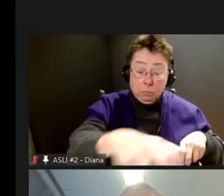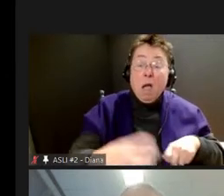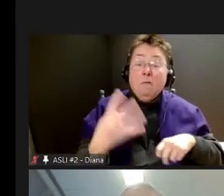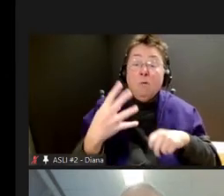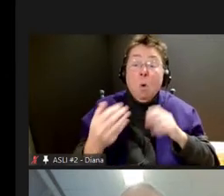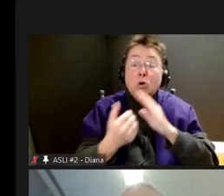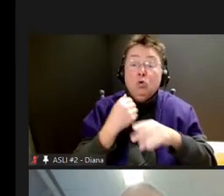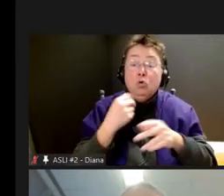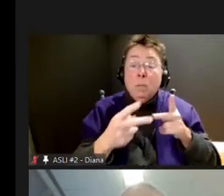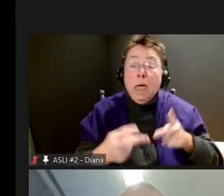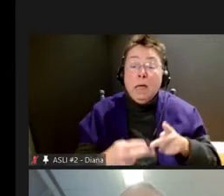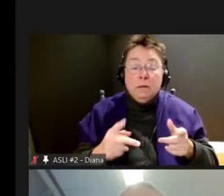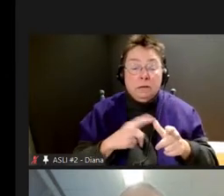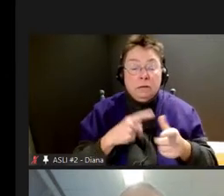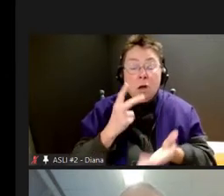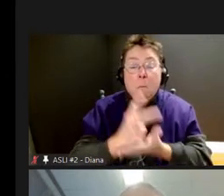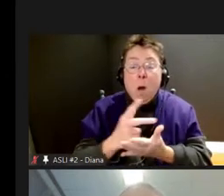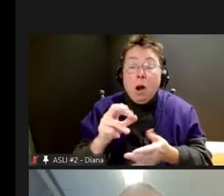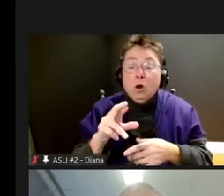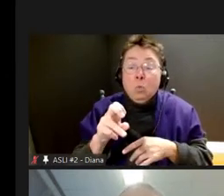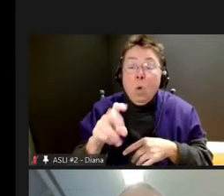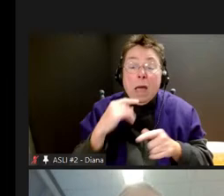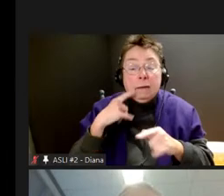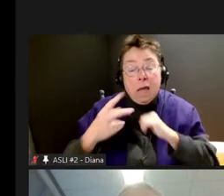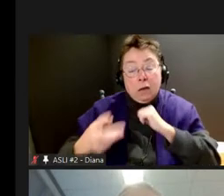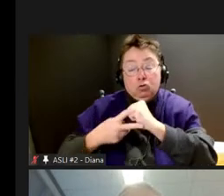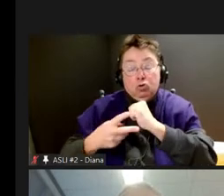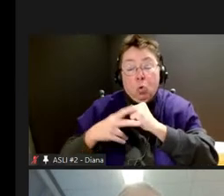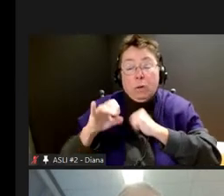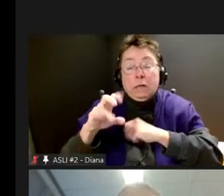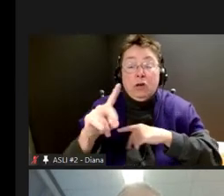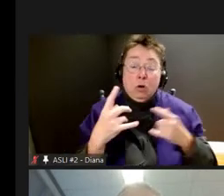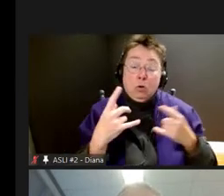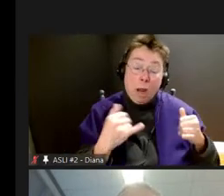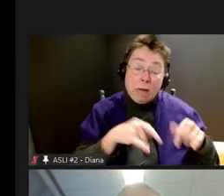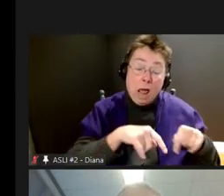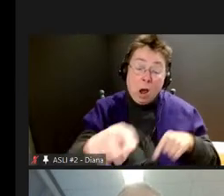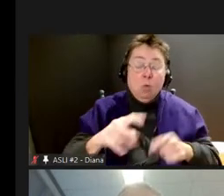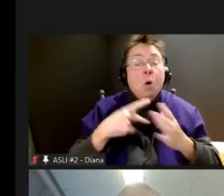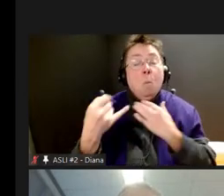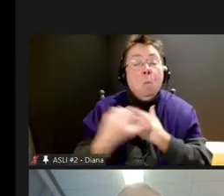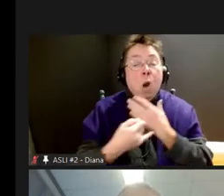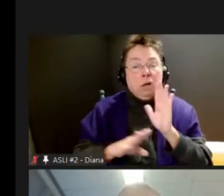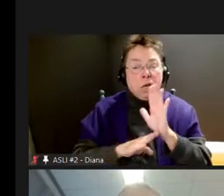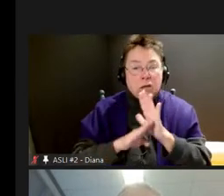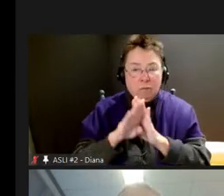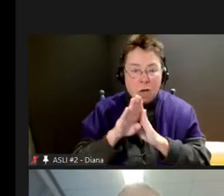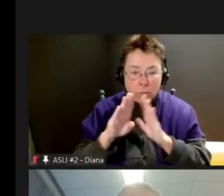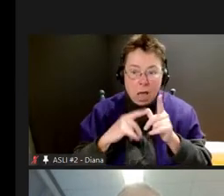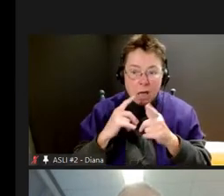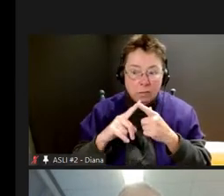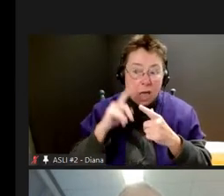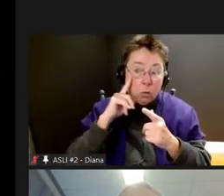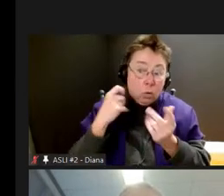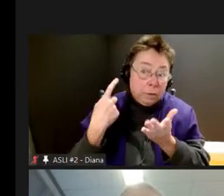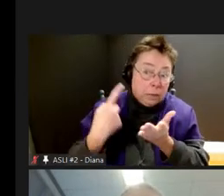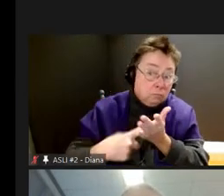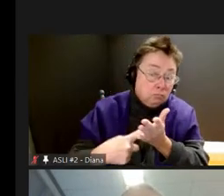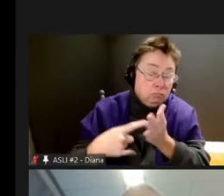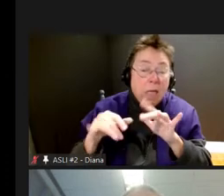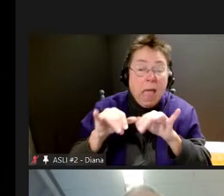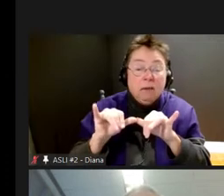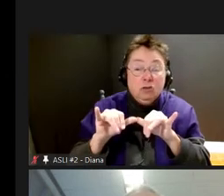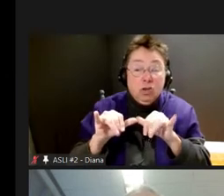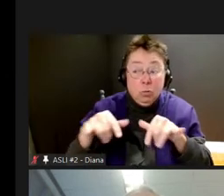facilities, and a storage yard and maintenance facility. We're currently in the project development phase and expect to enter into project engineering phase later